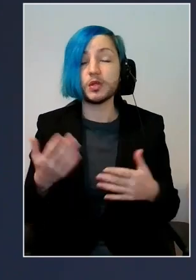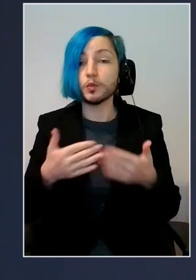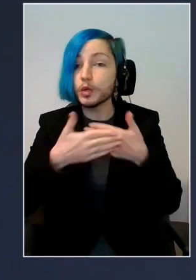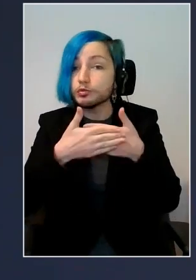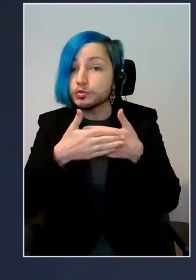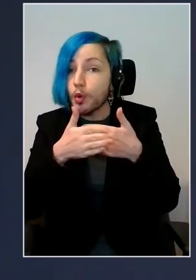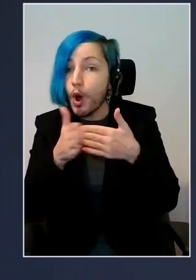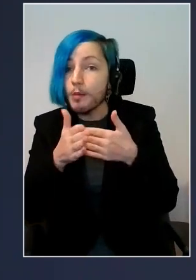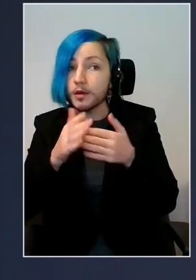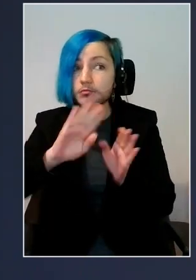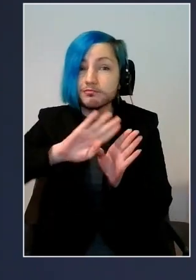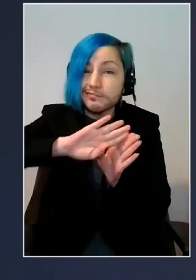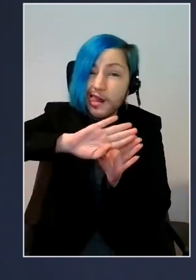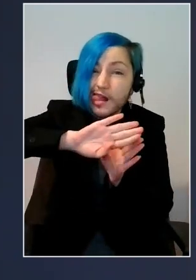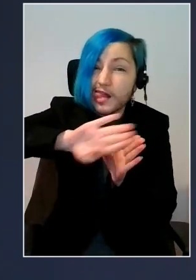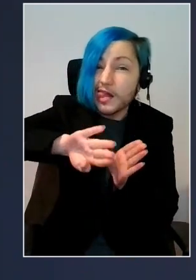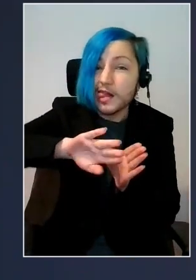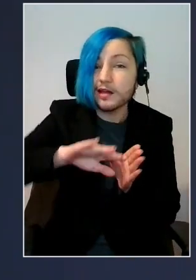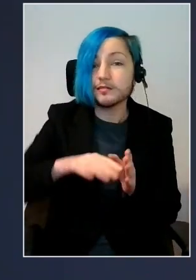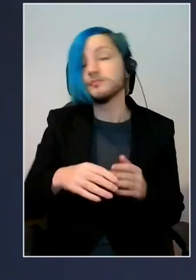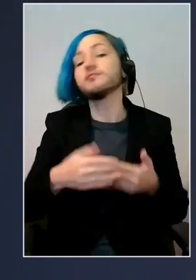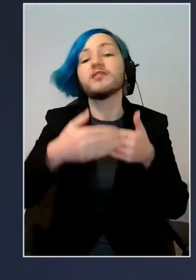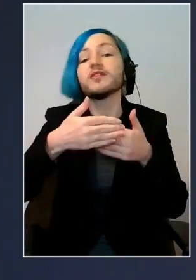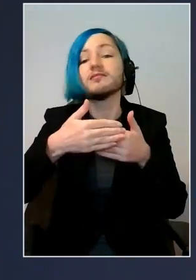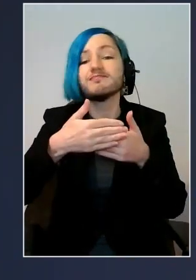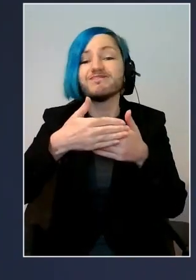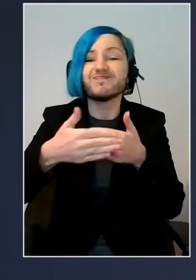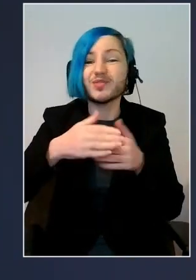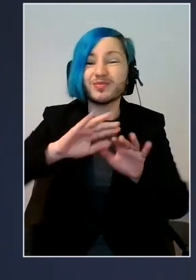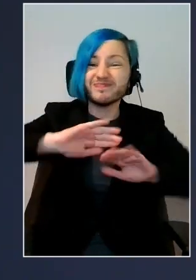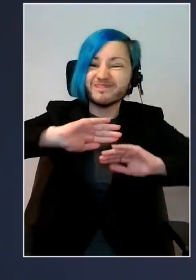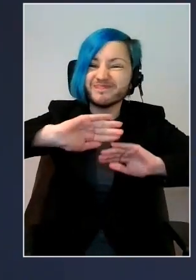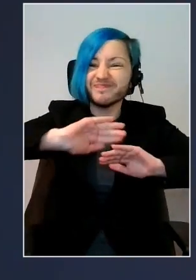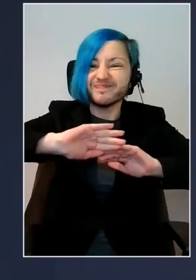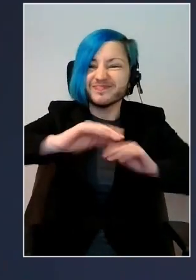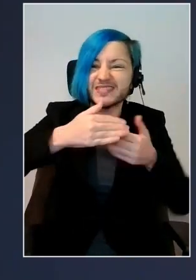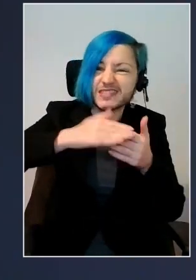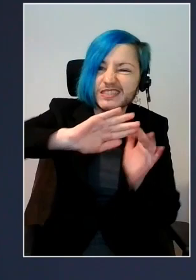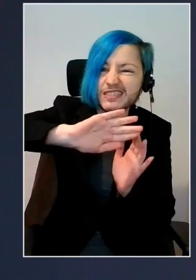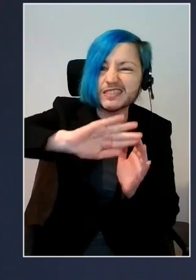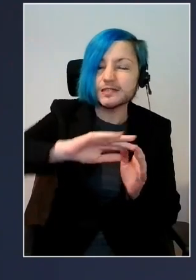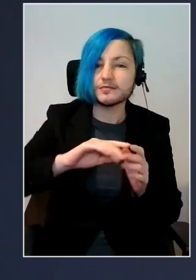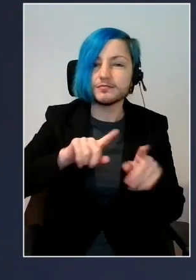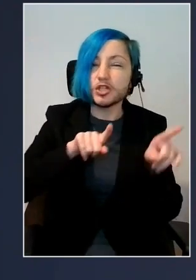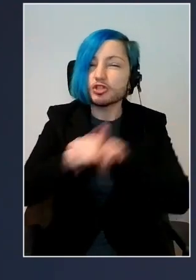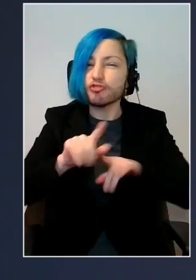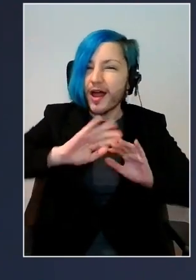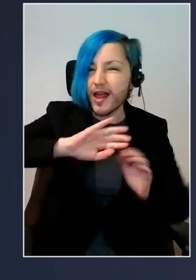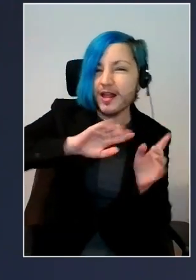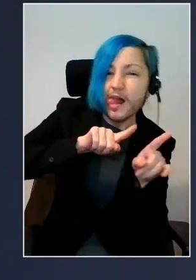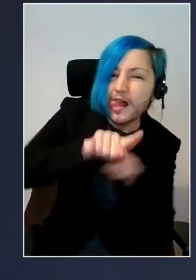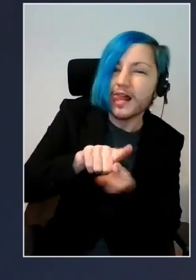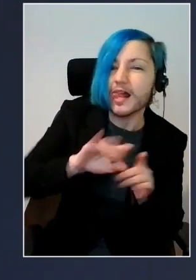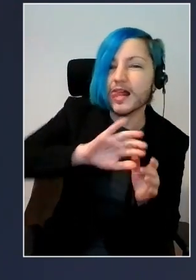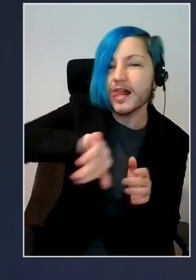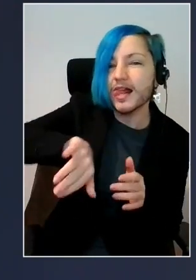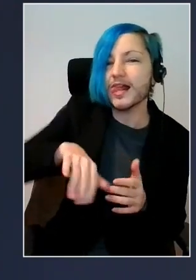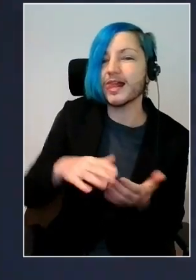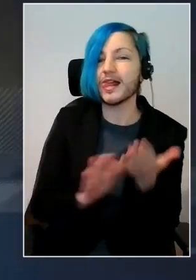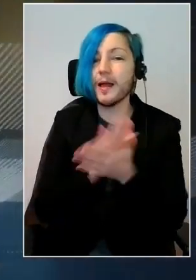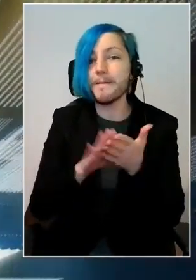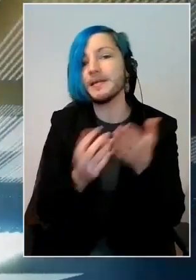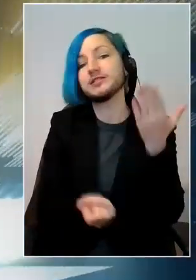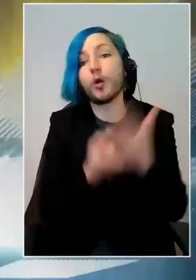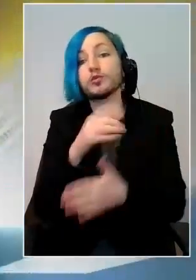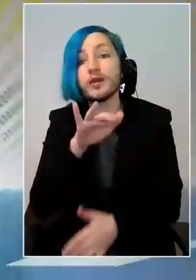open, do all that you can to try and shove your head, your leg, your arm in there, so that when the opportunity arises, you are as best prepared as you can be to grab it